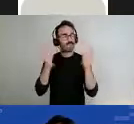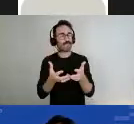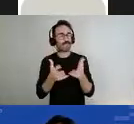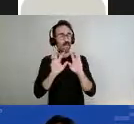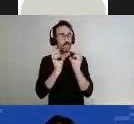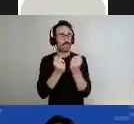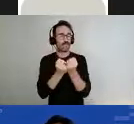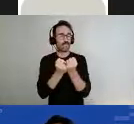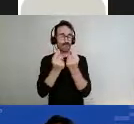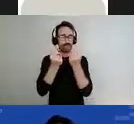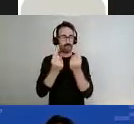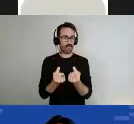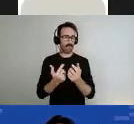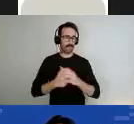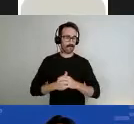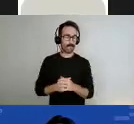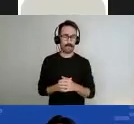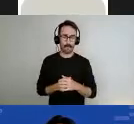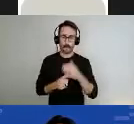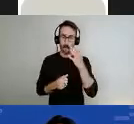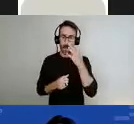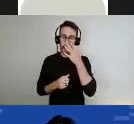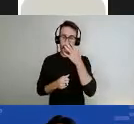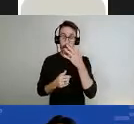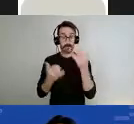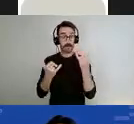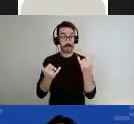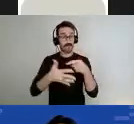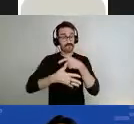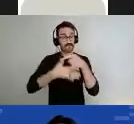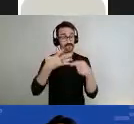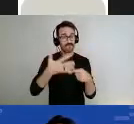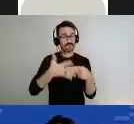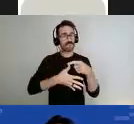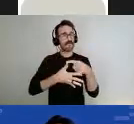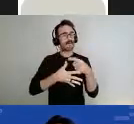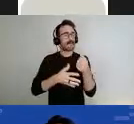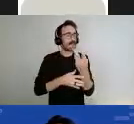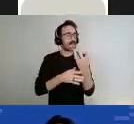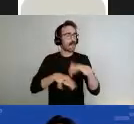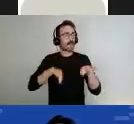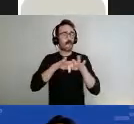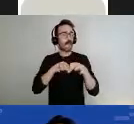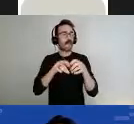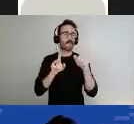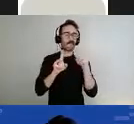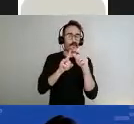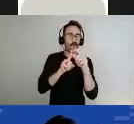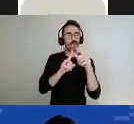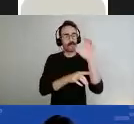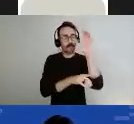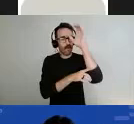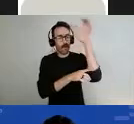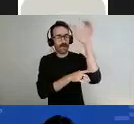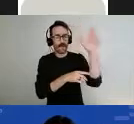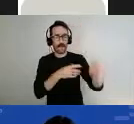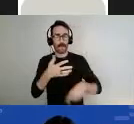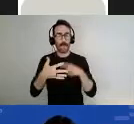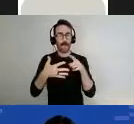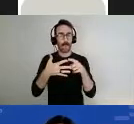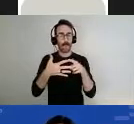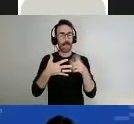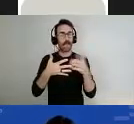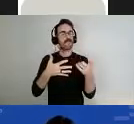our conversation today. So today we're going to be starting with establishing some key terms and concepts, and then we're going to follow that